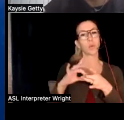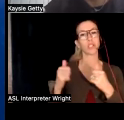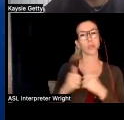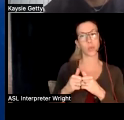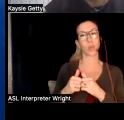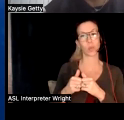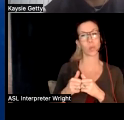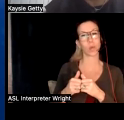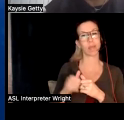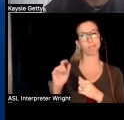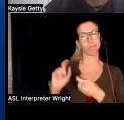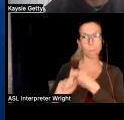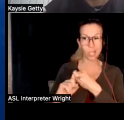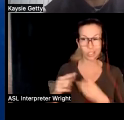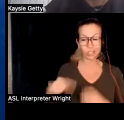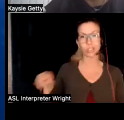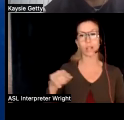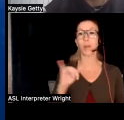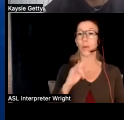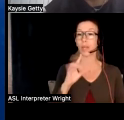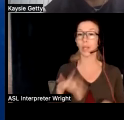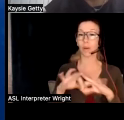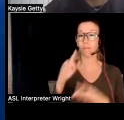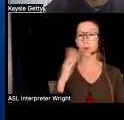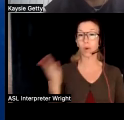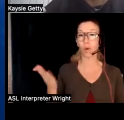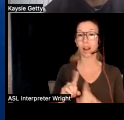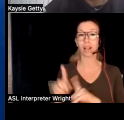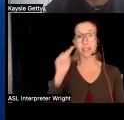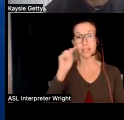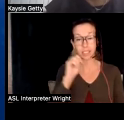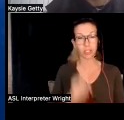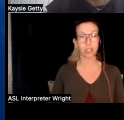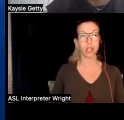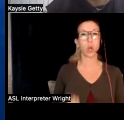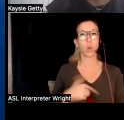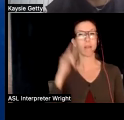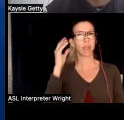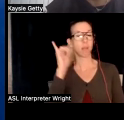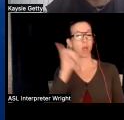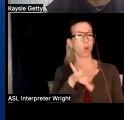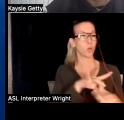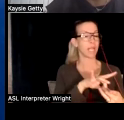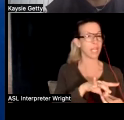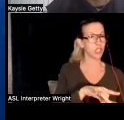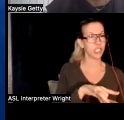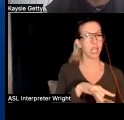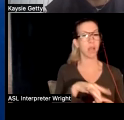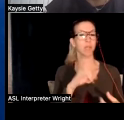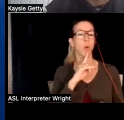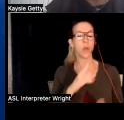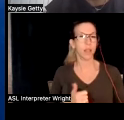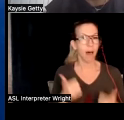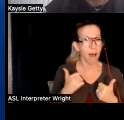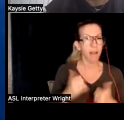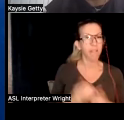was such a significant thing to her as an adolescent. So we need to be thinking about those relationships online and offline, in real life, at school. Is